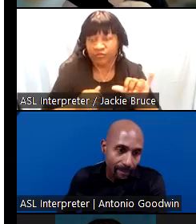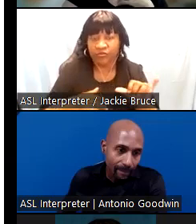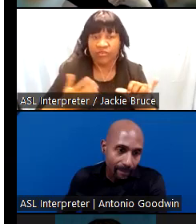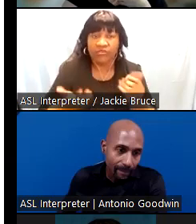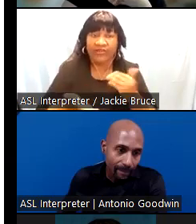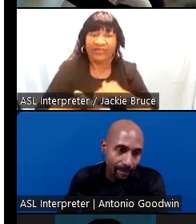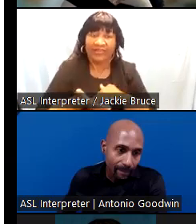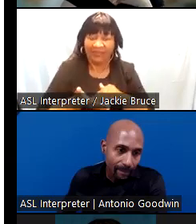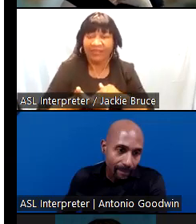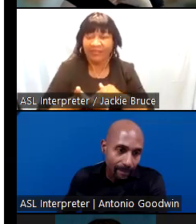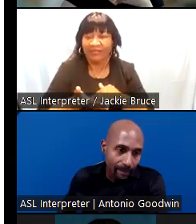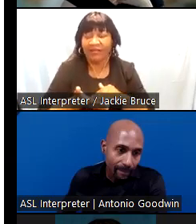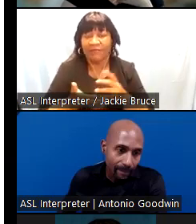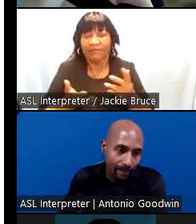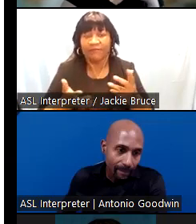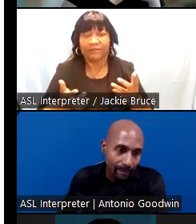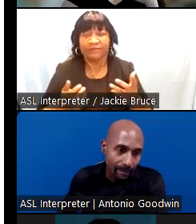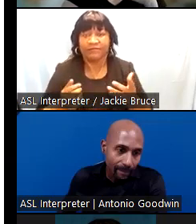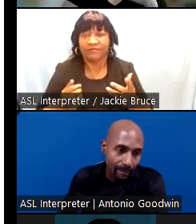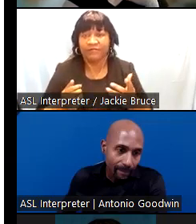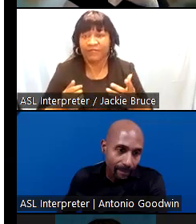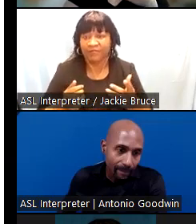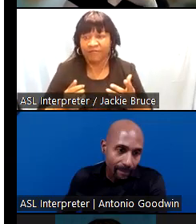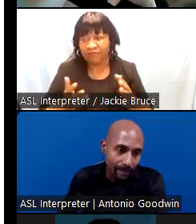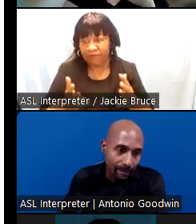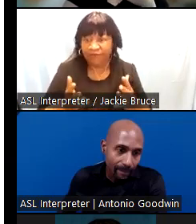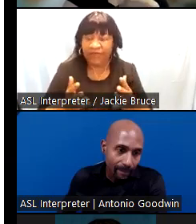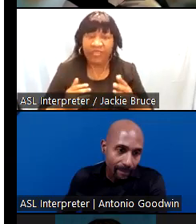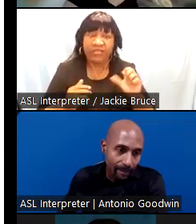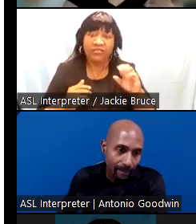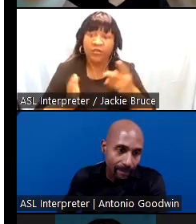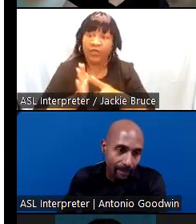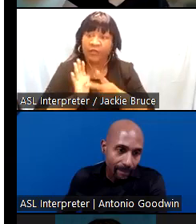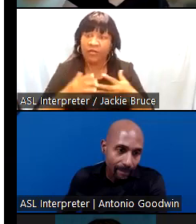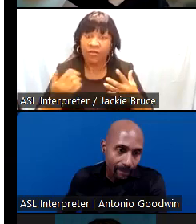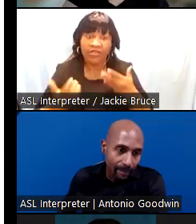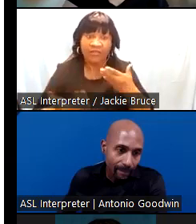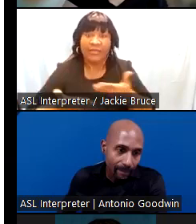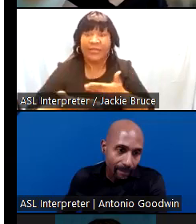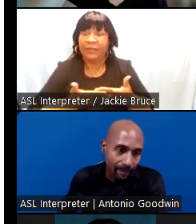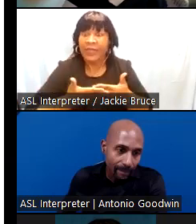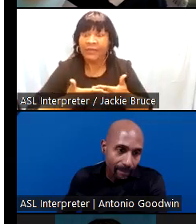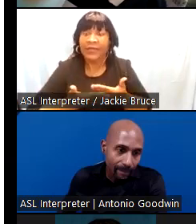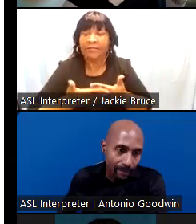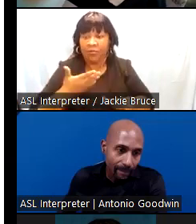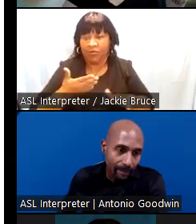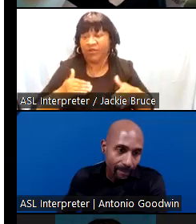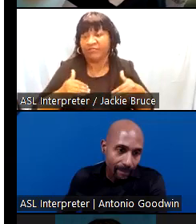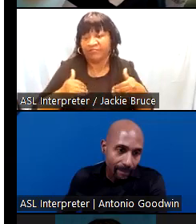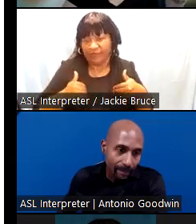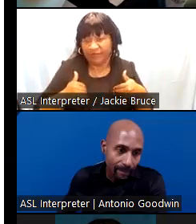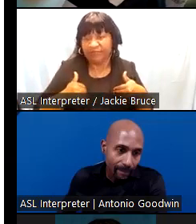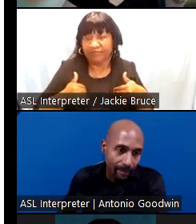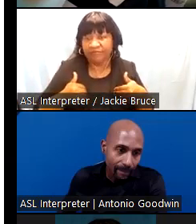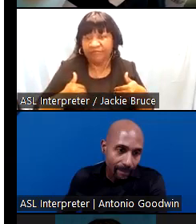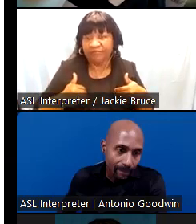And that, yes, so which means that the baby could be born with